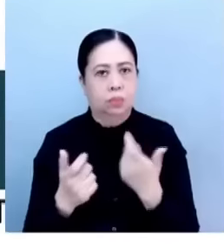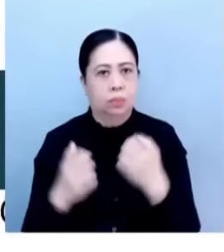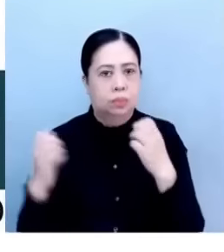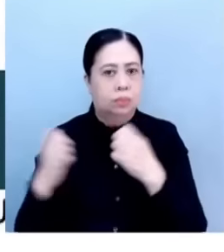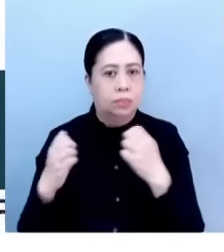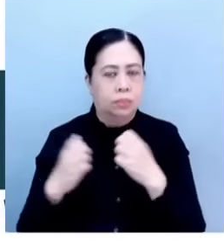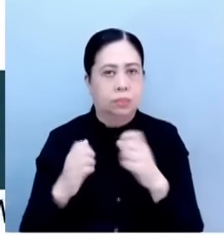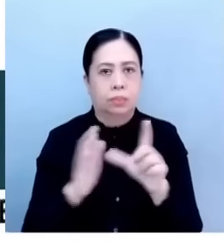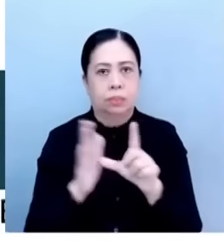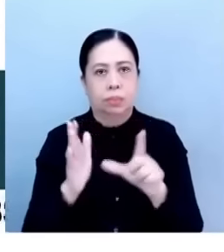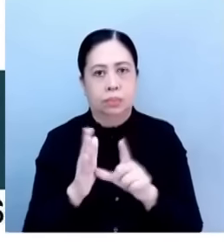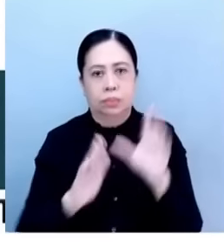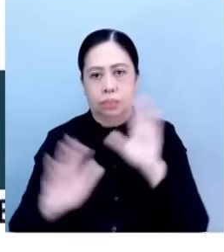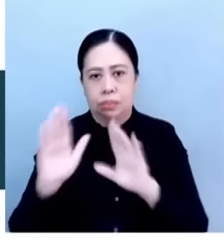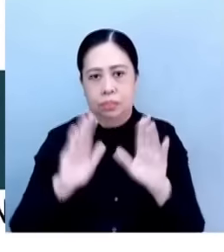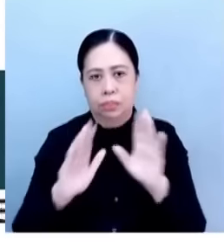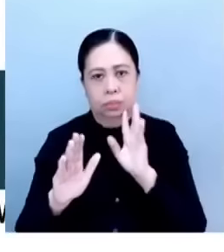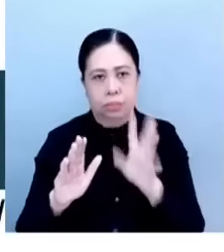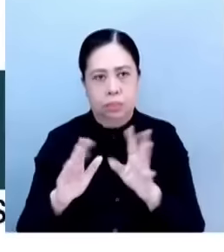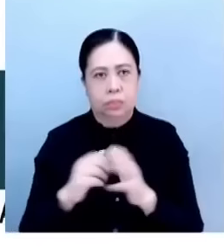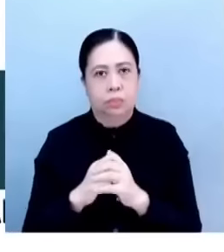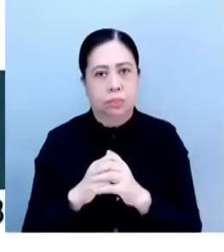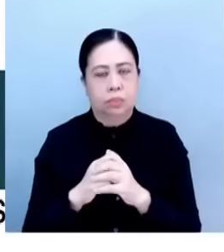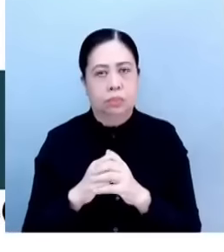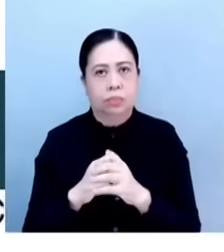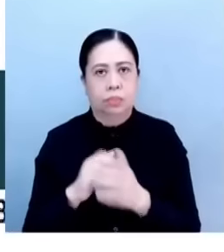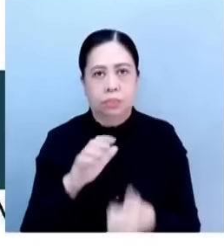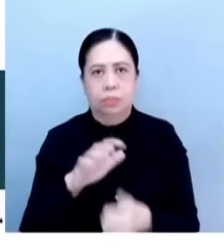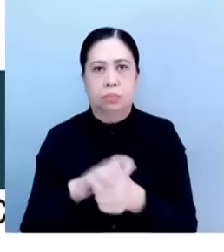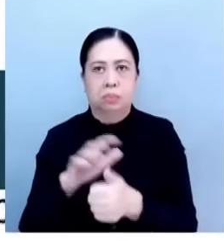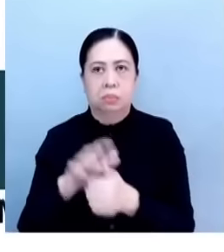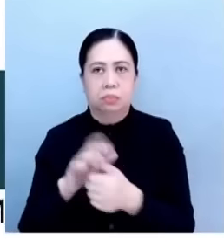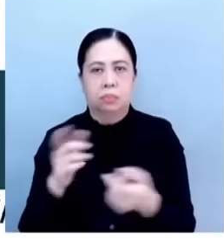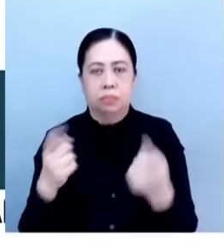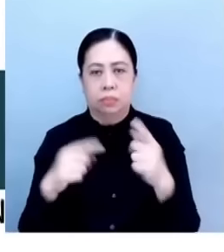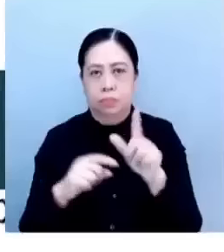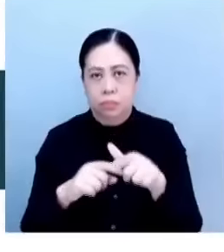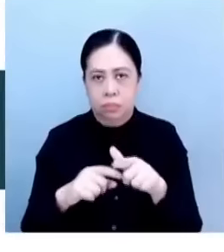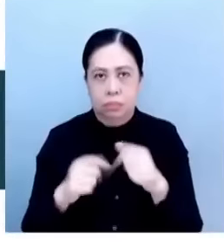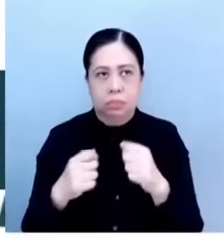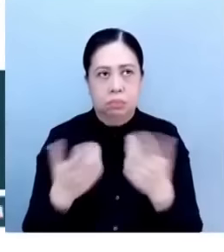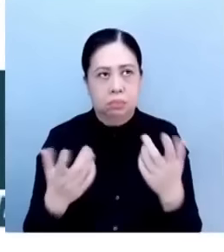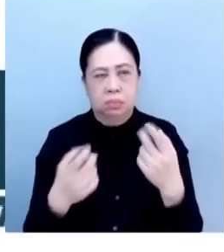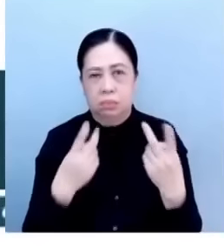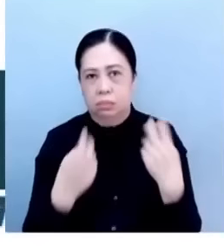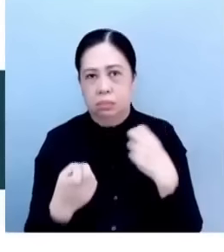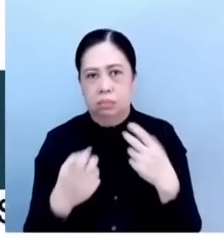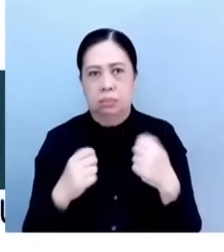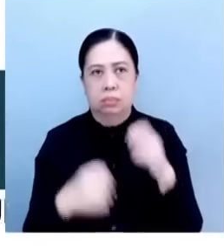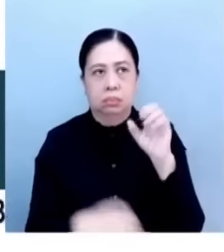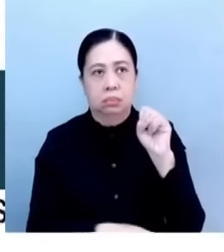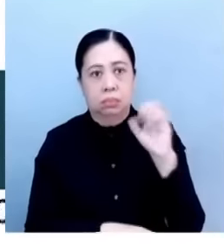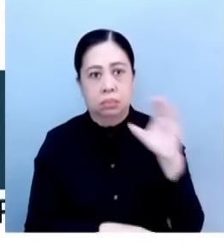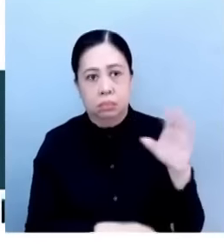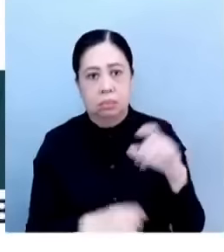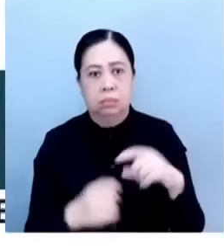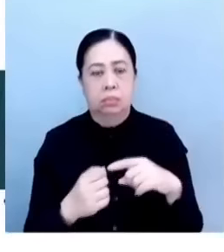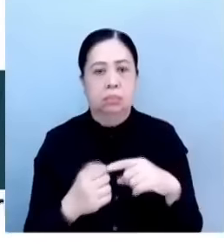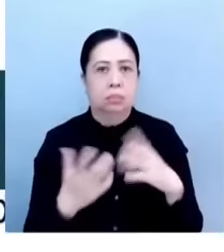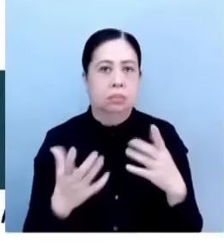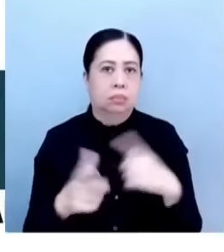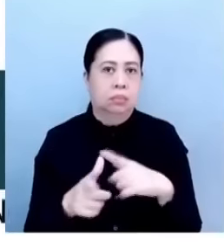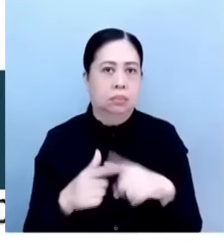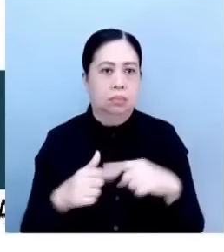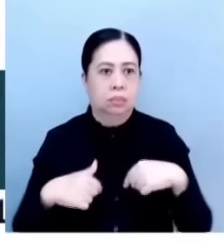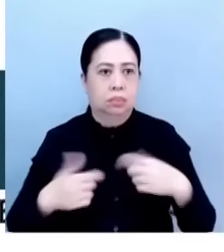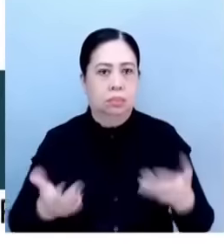legal challenges that will come out later. Probably it will go all the way up to the Supreme Court. And then we are